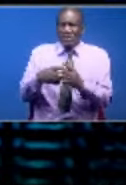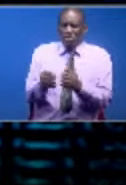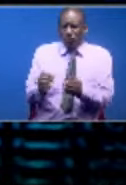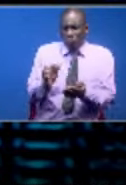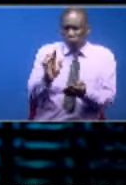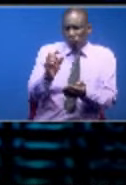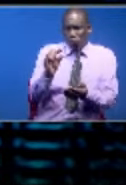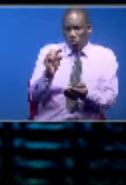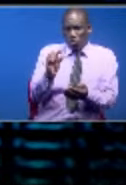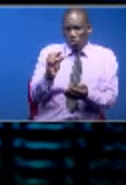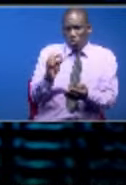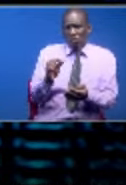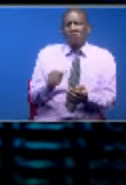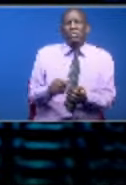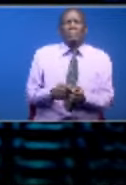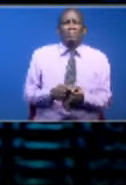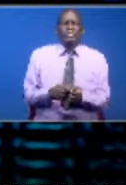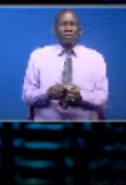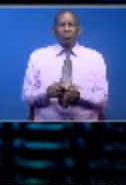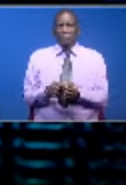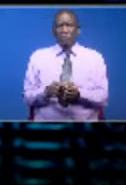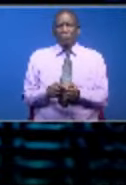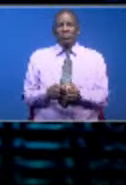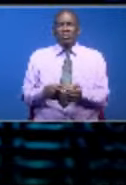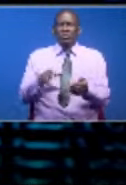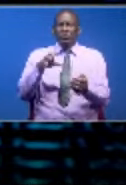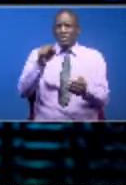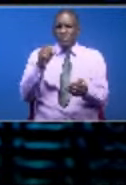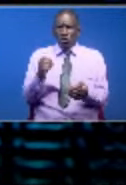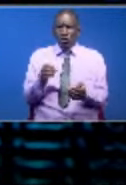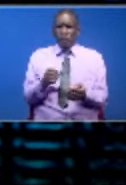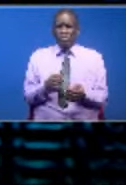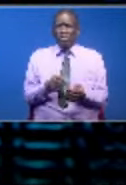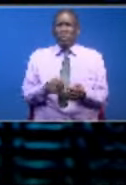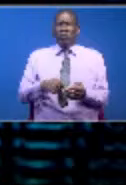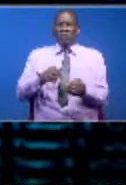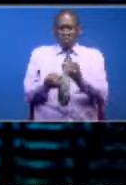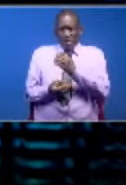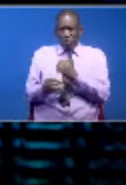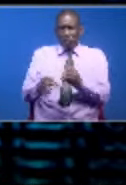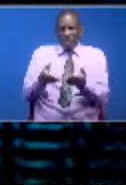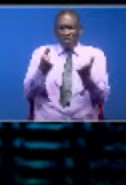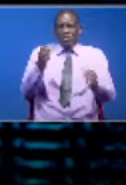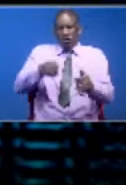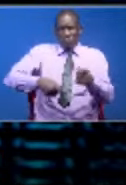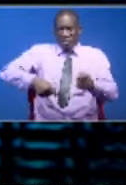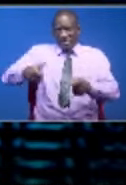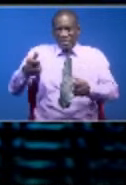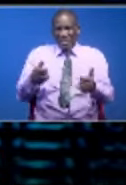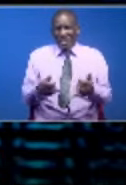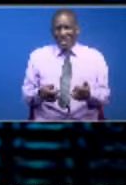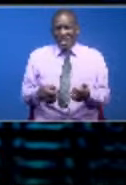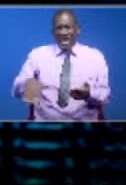to a solar inverter, right? So by definition, the products we sell are